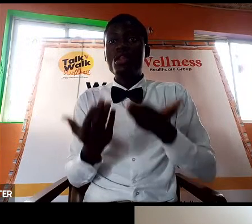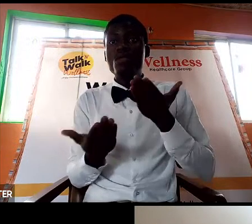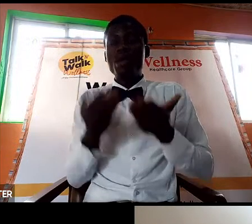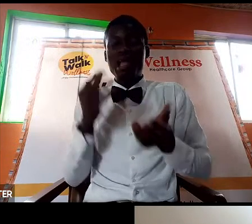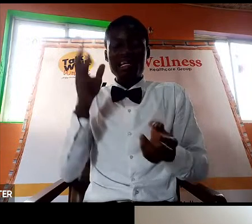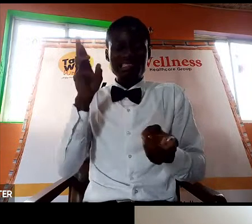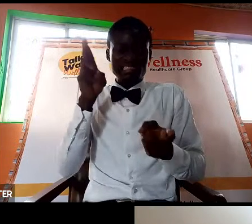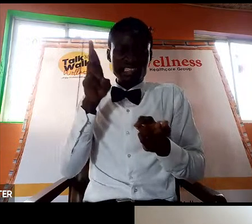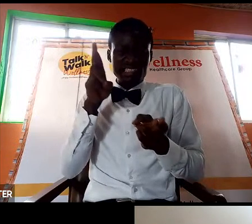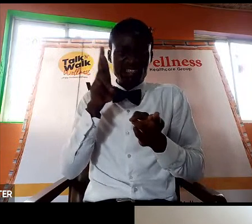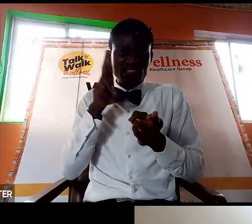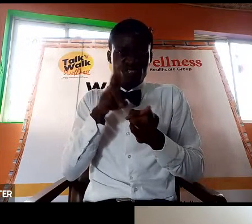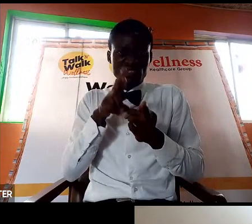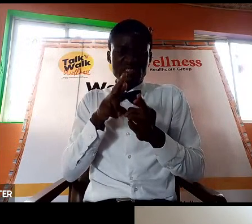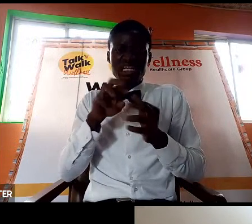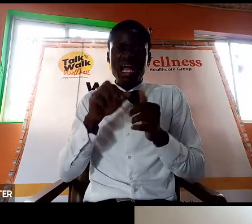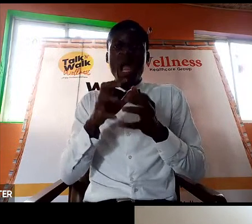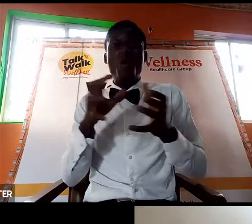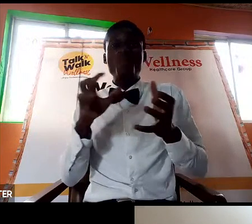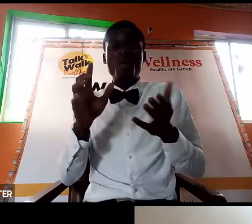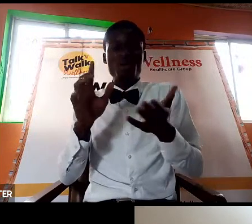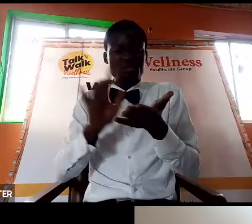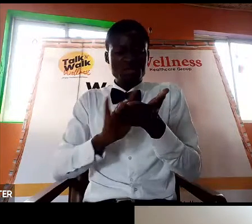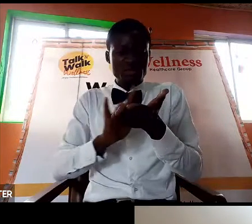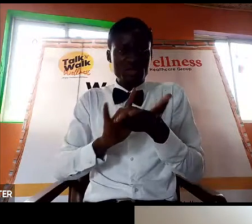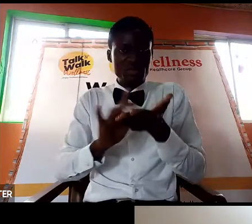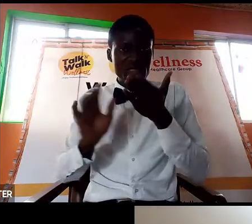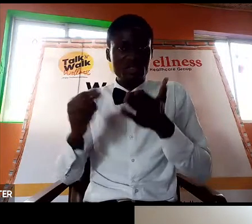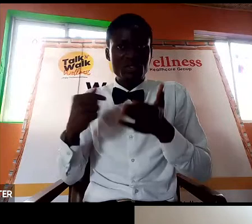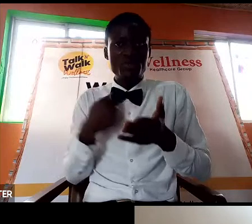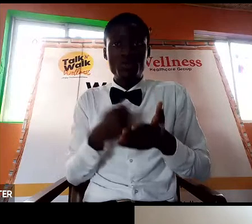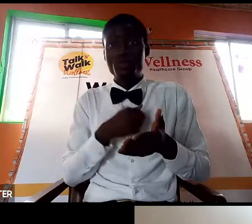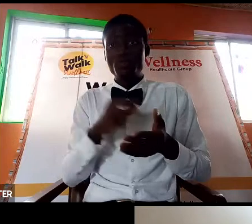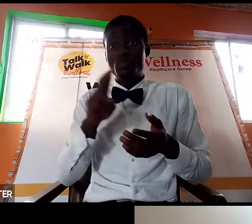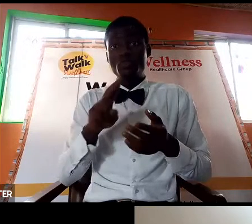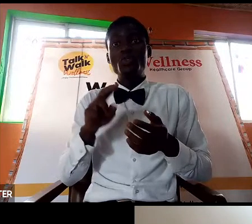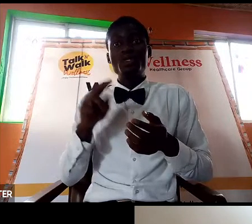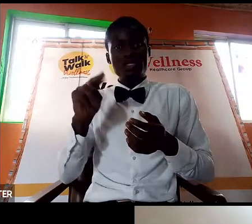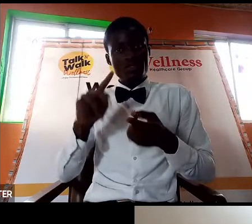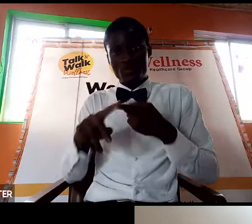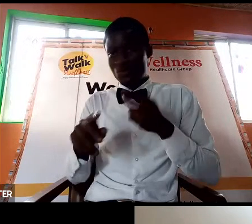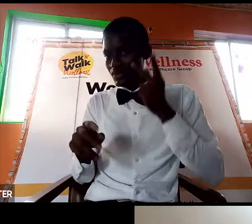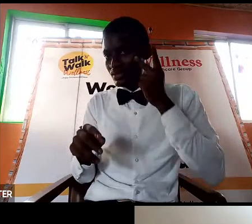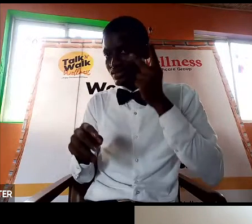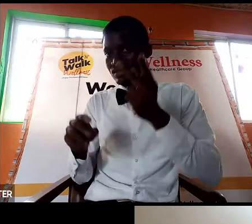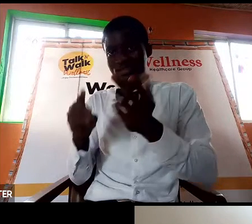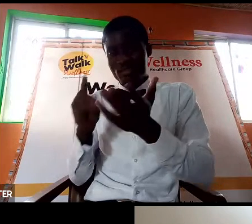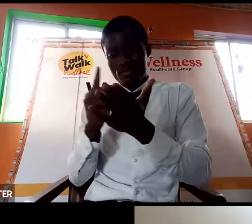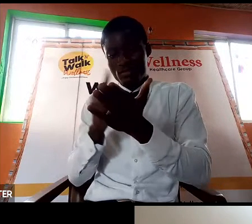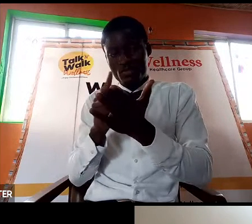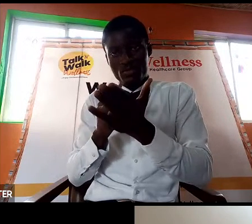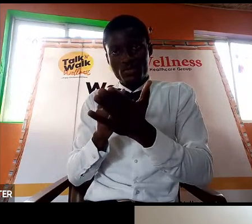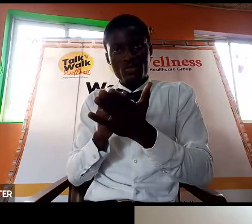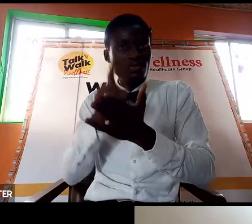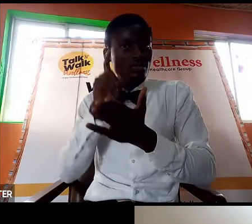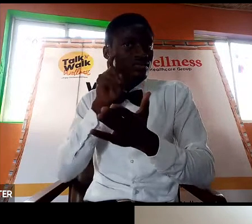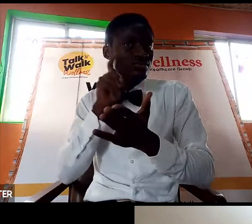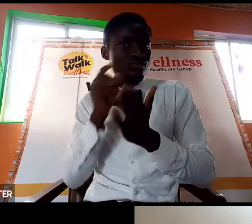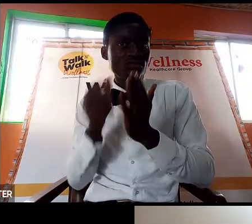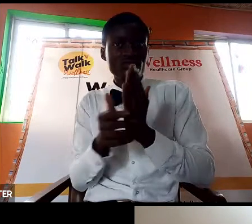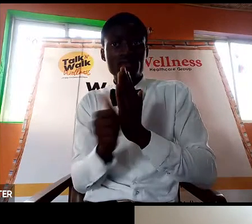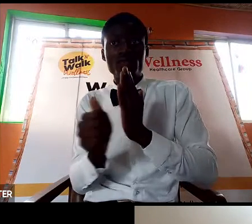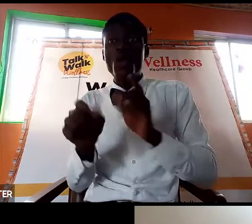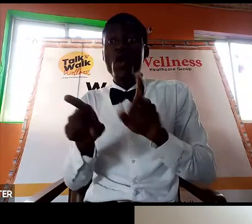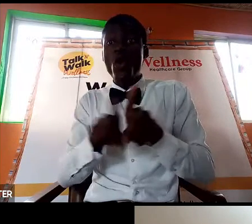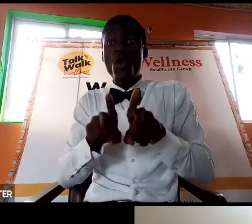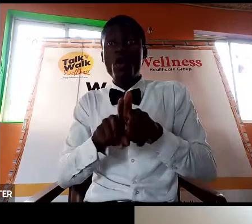take without seeing the sexual therapist. And she also said that a man, even though man tied